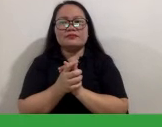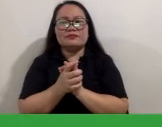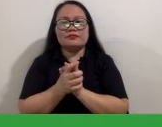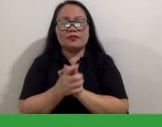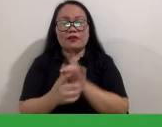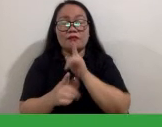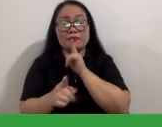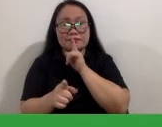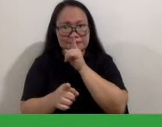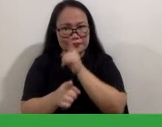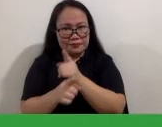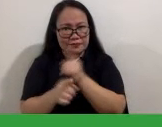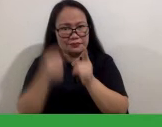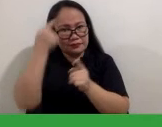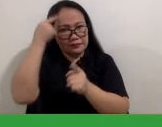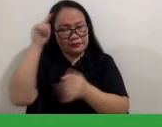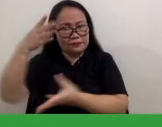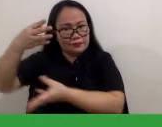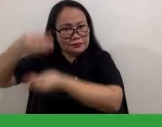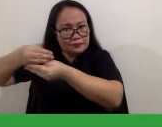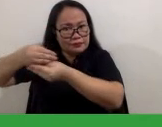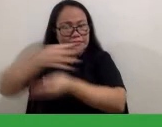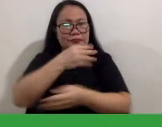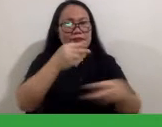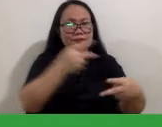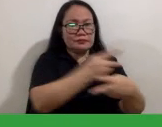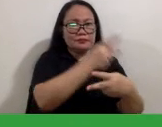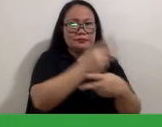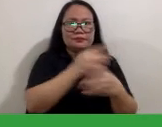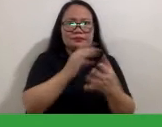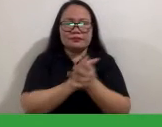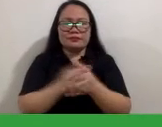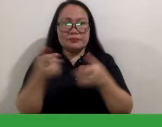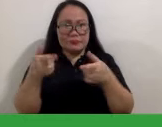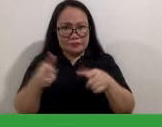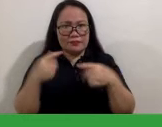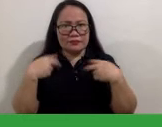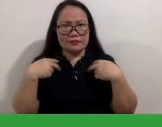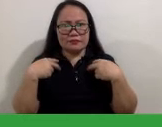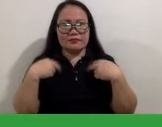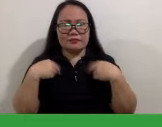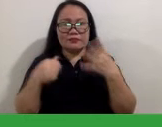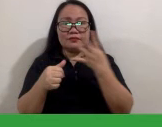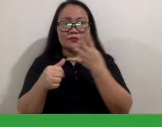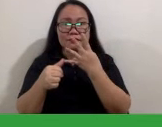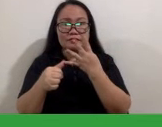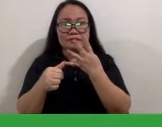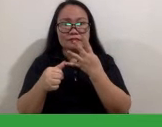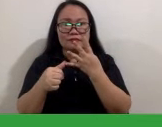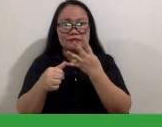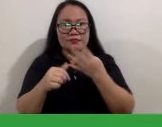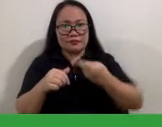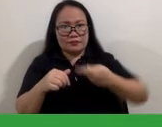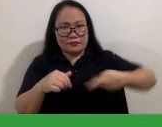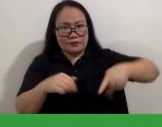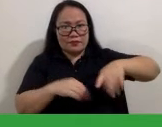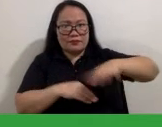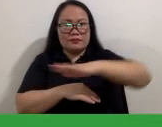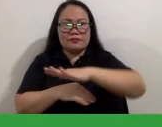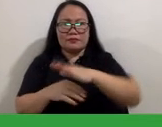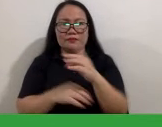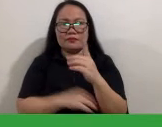examples ko, true sila. Okay. Let's have the fourth property, which is